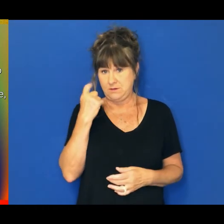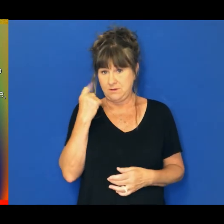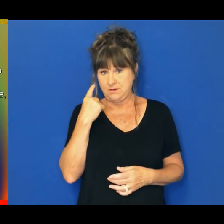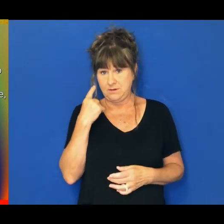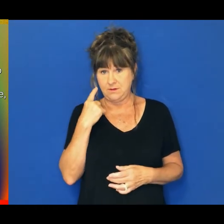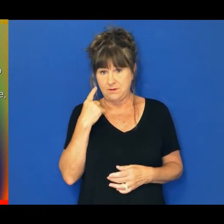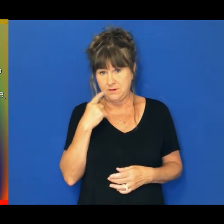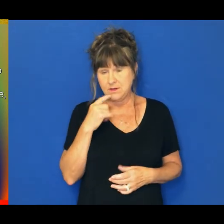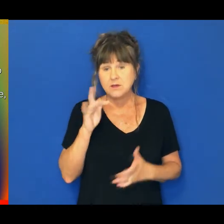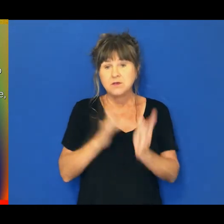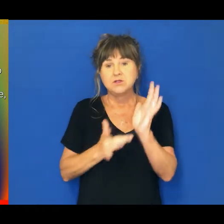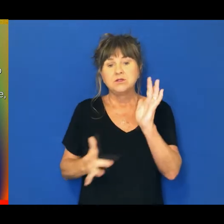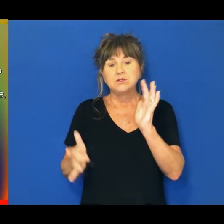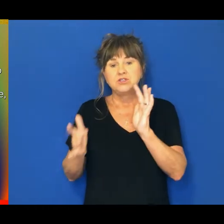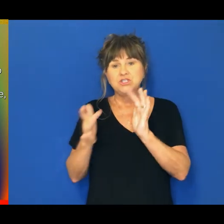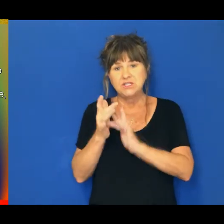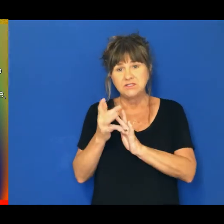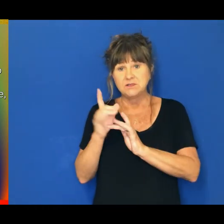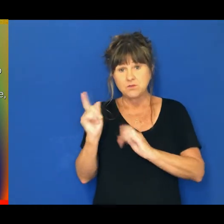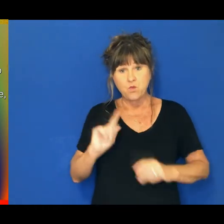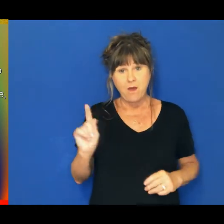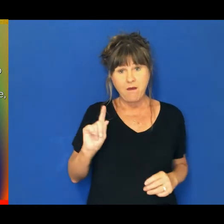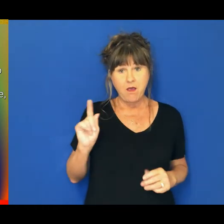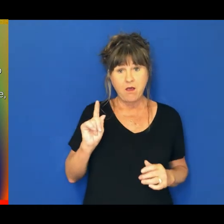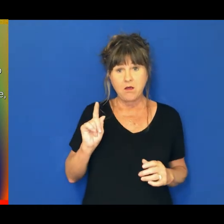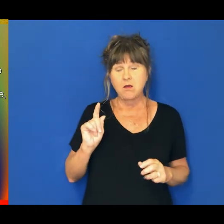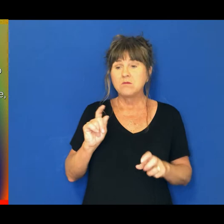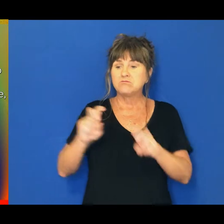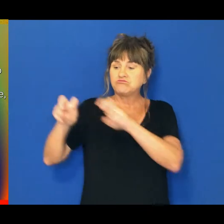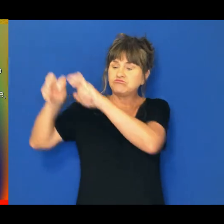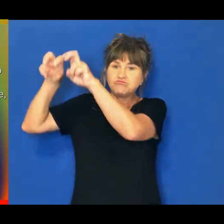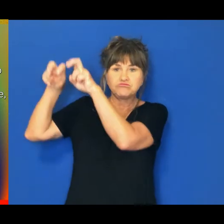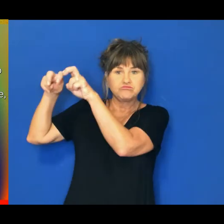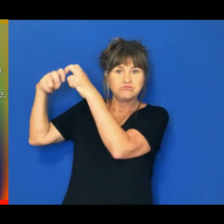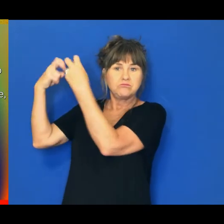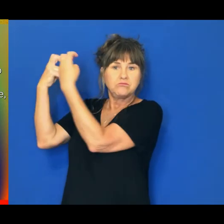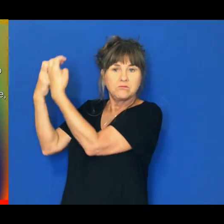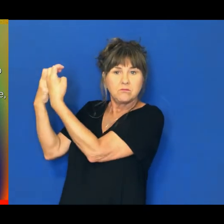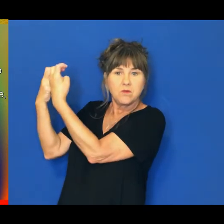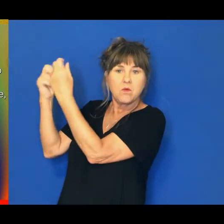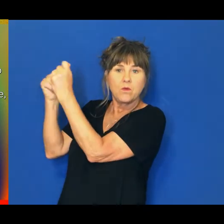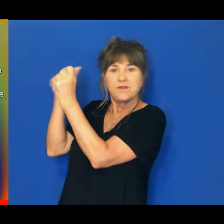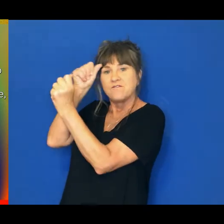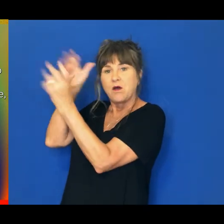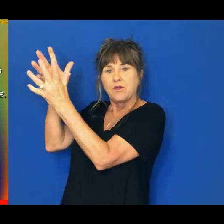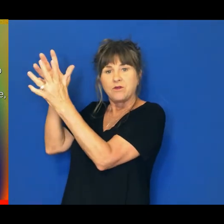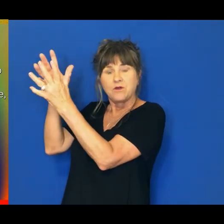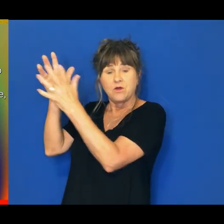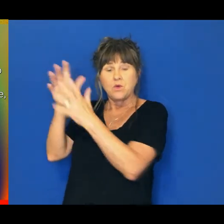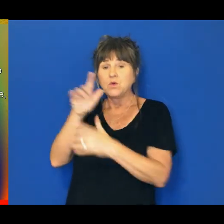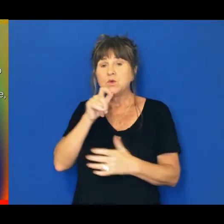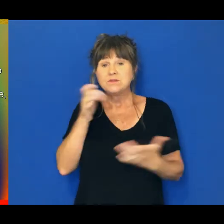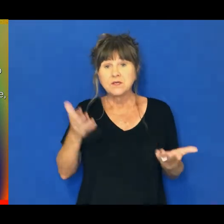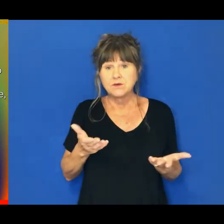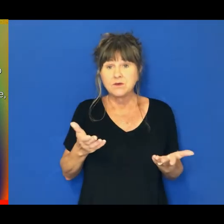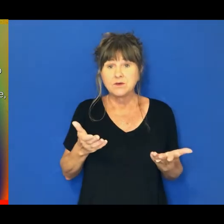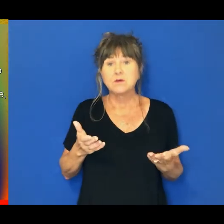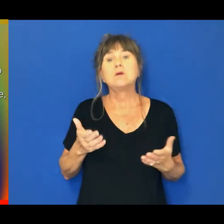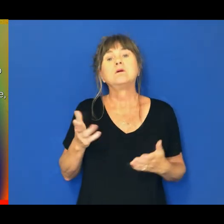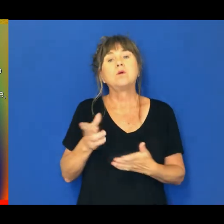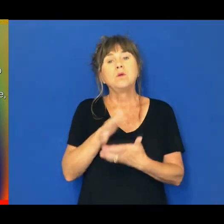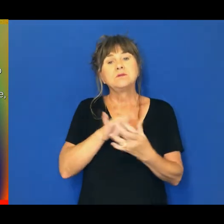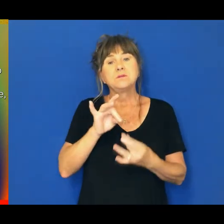for a minute. Jesus is seated next to the Father. The Holy Spirit is here. And he says, by the